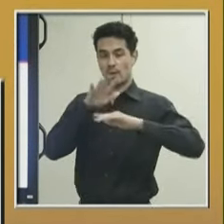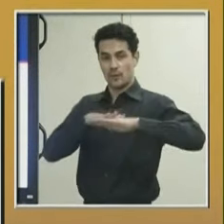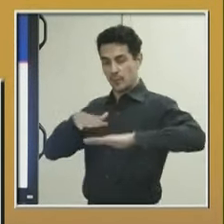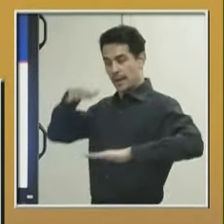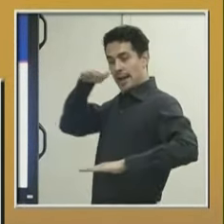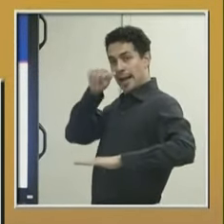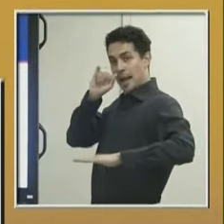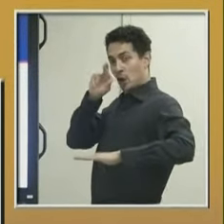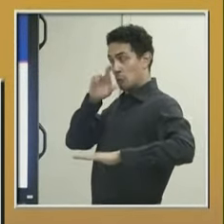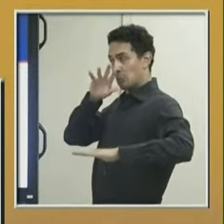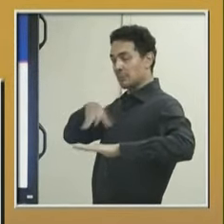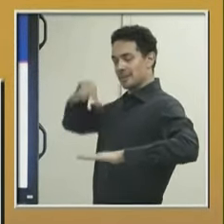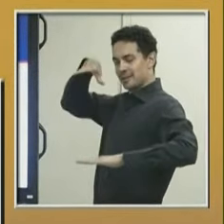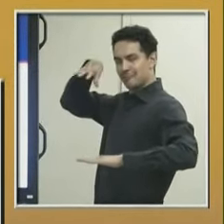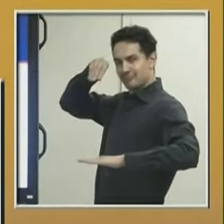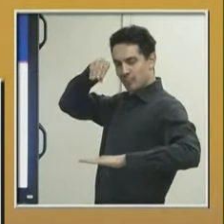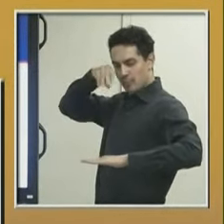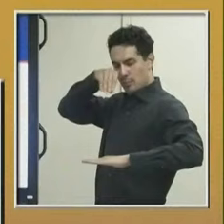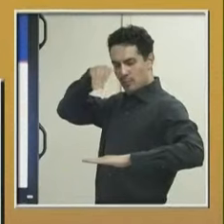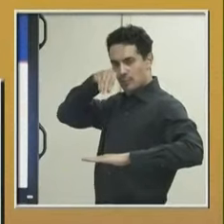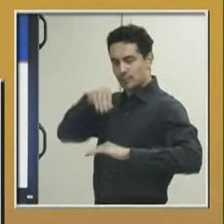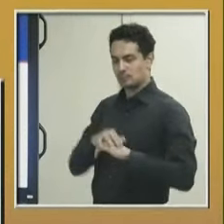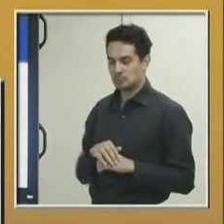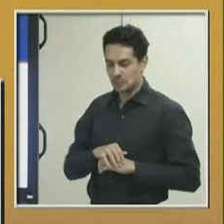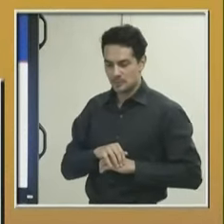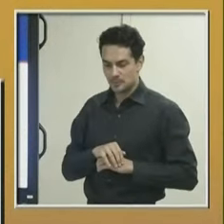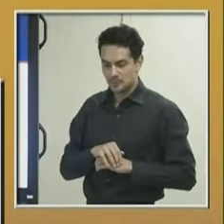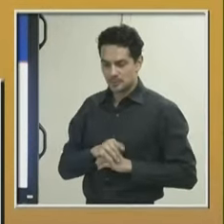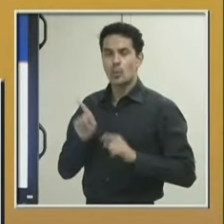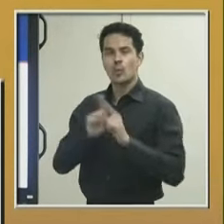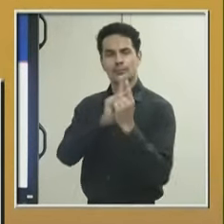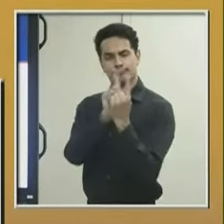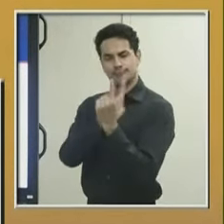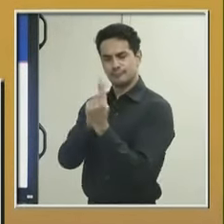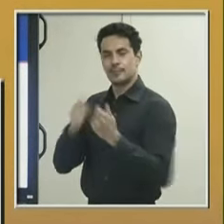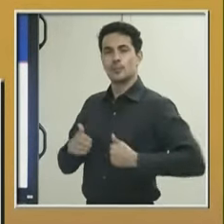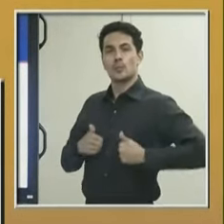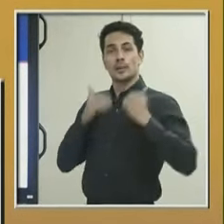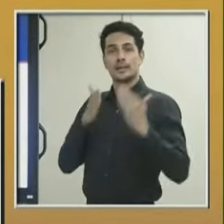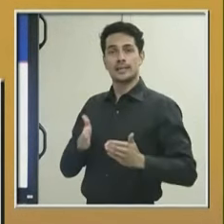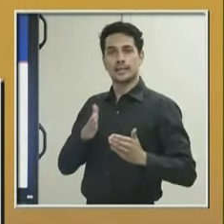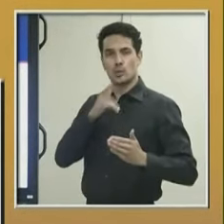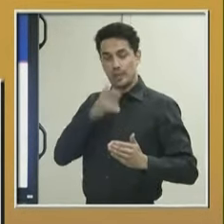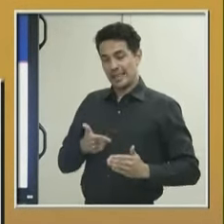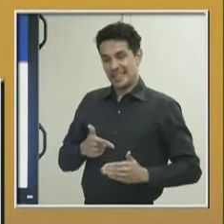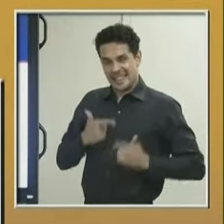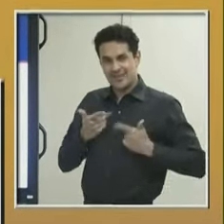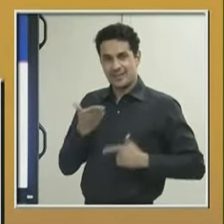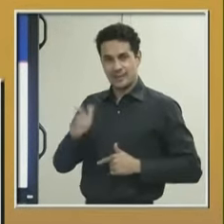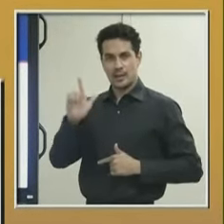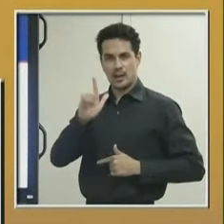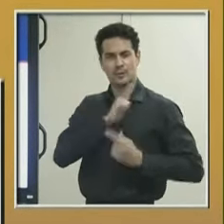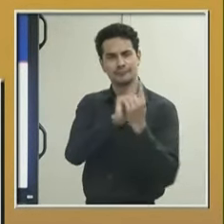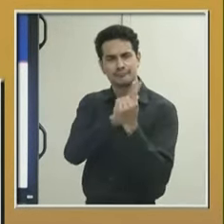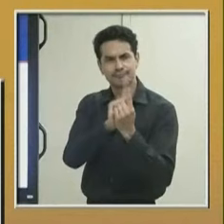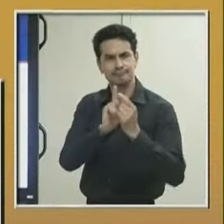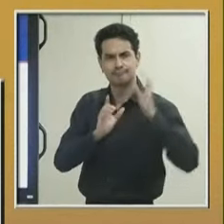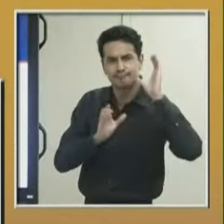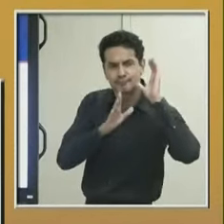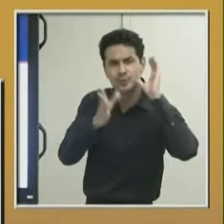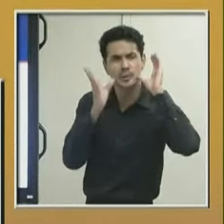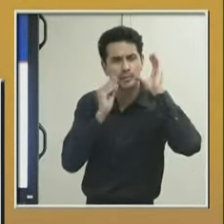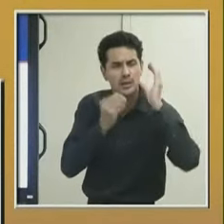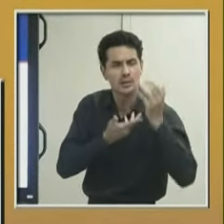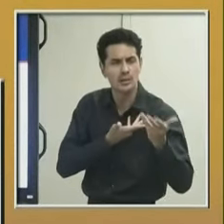to residents, hundreds of residents, and talking with them about their experience, learning what